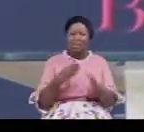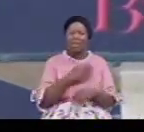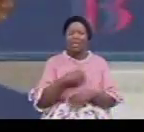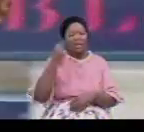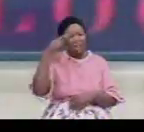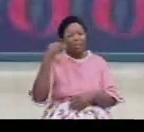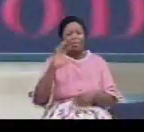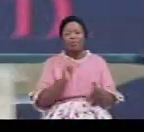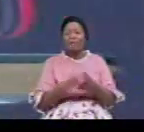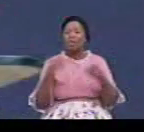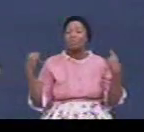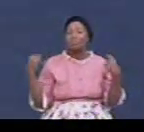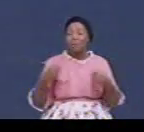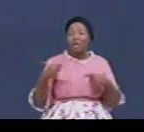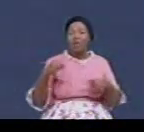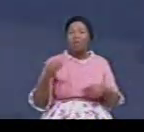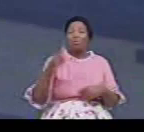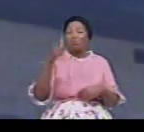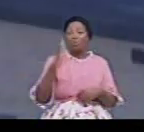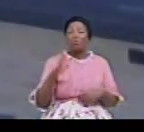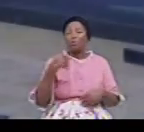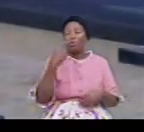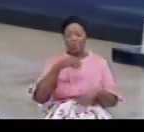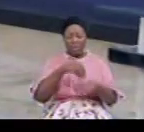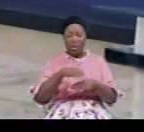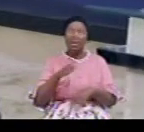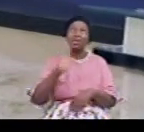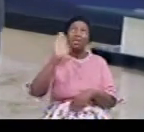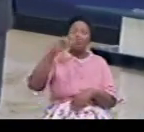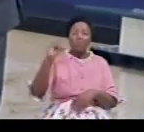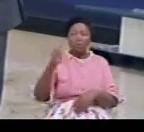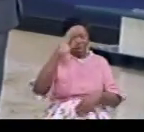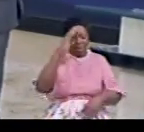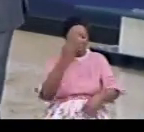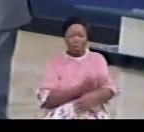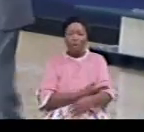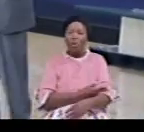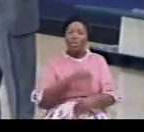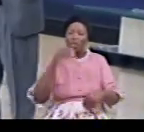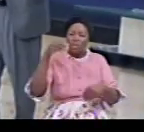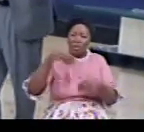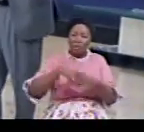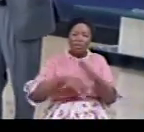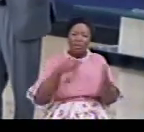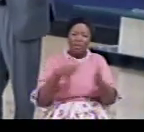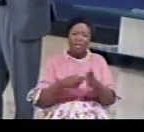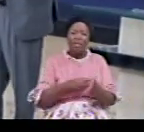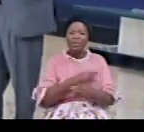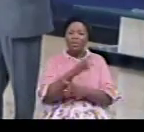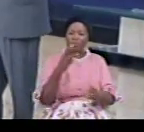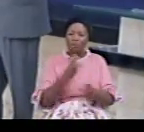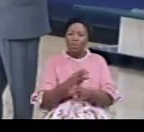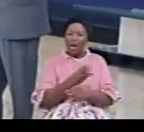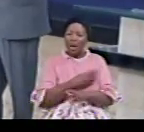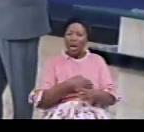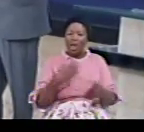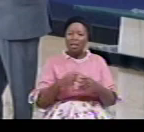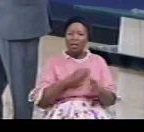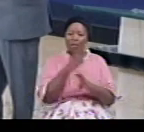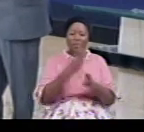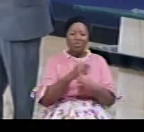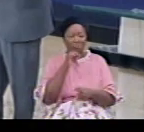of God who sent his only begotten son into the world, and the world is not looking